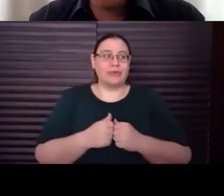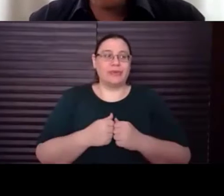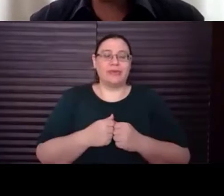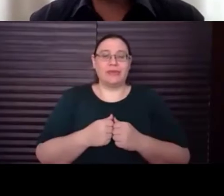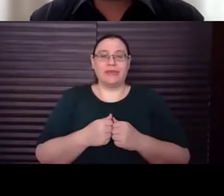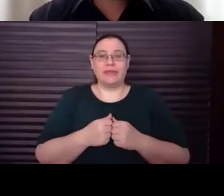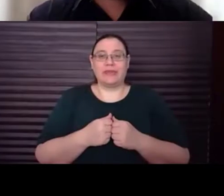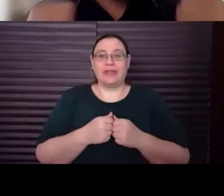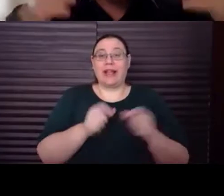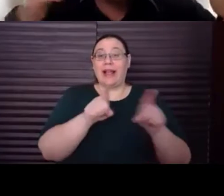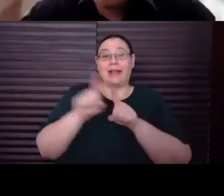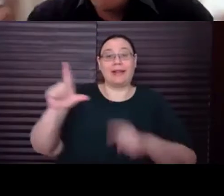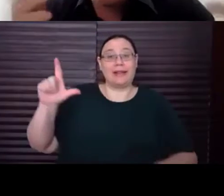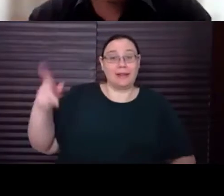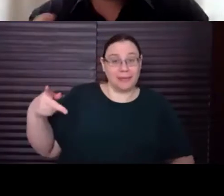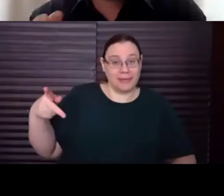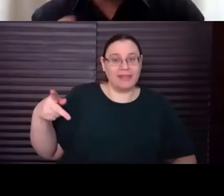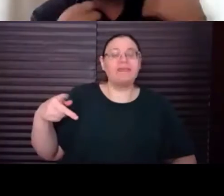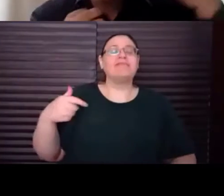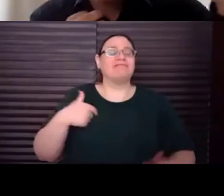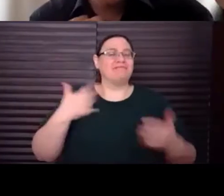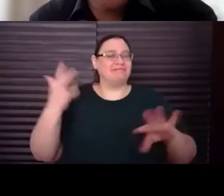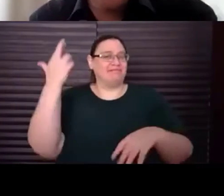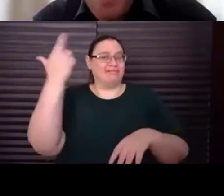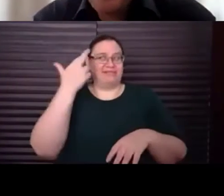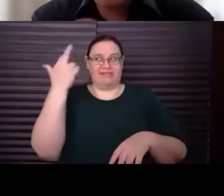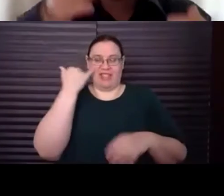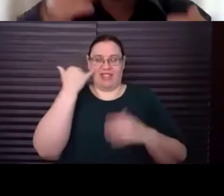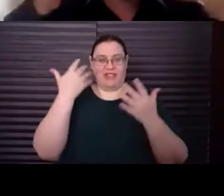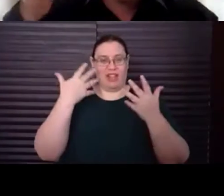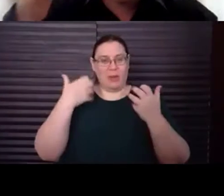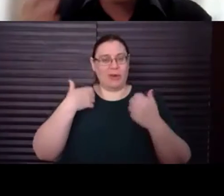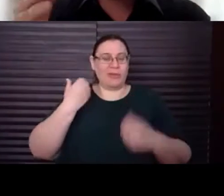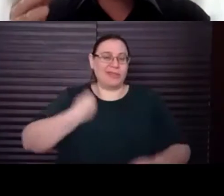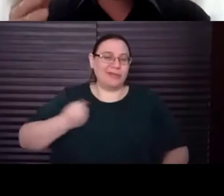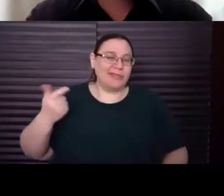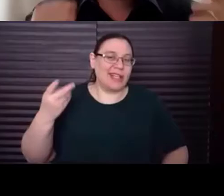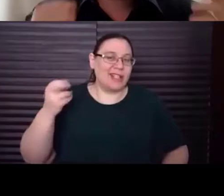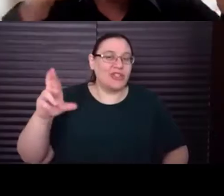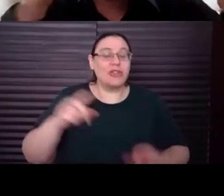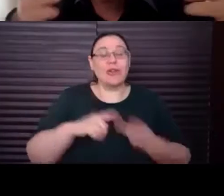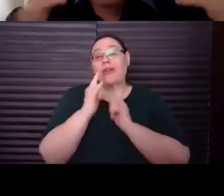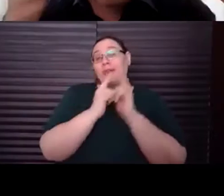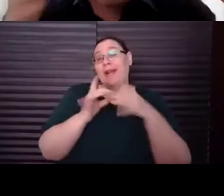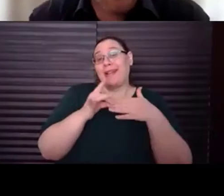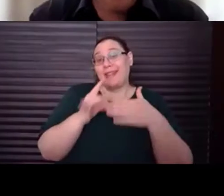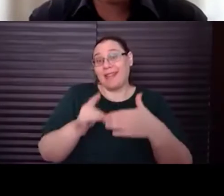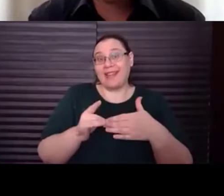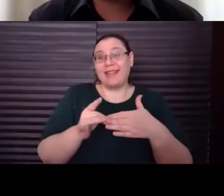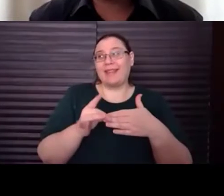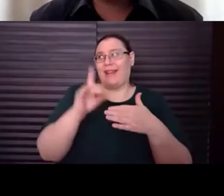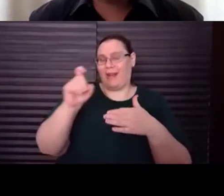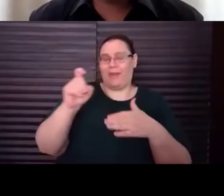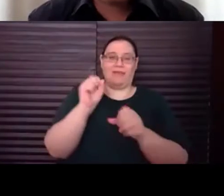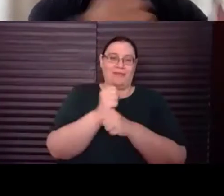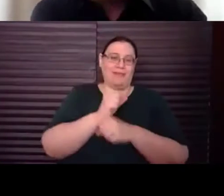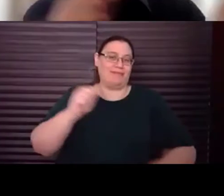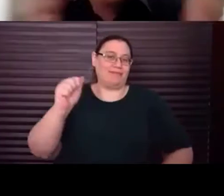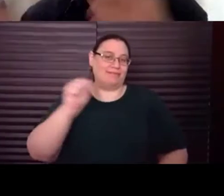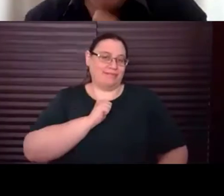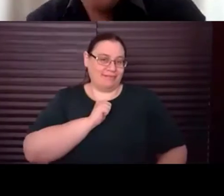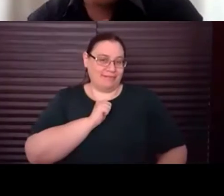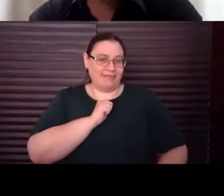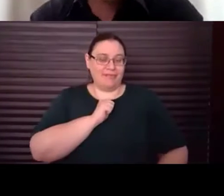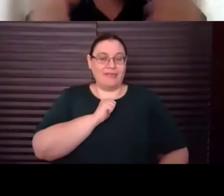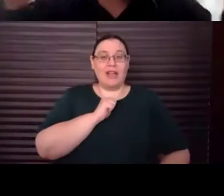As a little person, I realized that, look, if I wanted to be the gangster or the romantic lead, I was going to have to learn how to create it myself. And work led